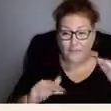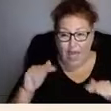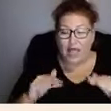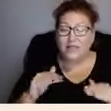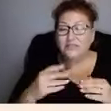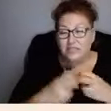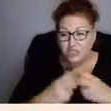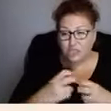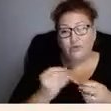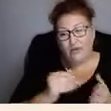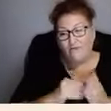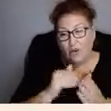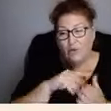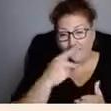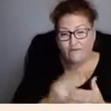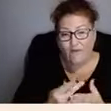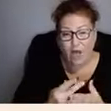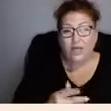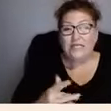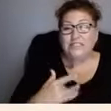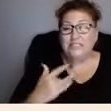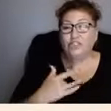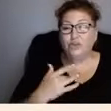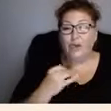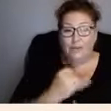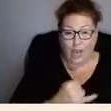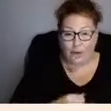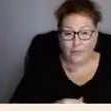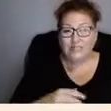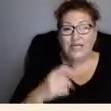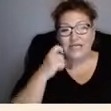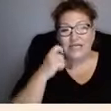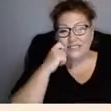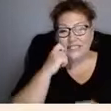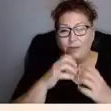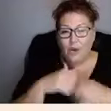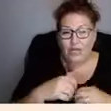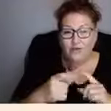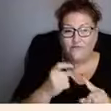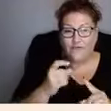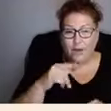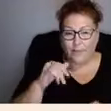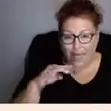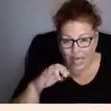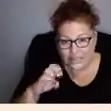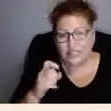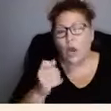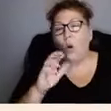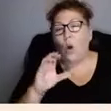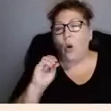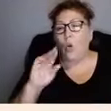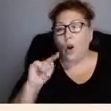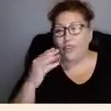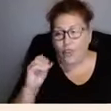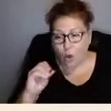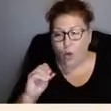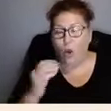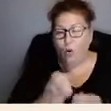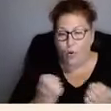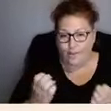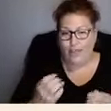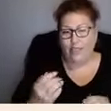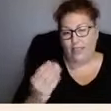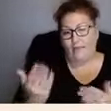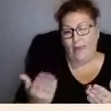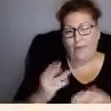fall. Sensory impairments. Skin breakdown from appliances or orthopedic equipment they might be wearing. Poor growth, but it's